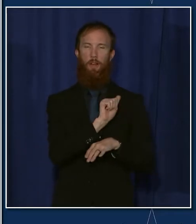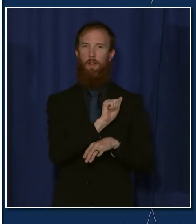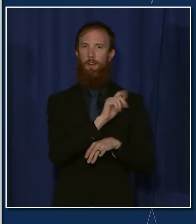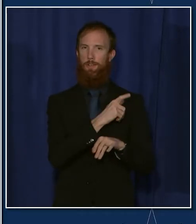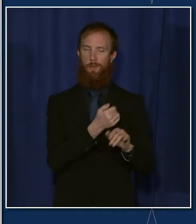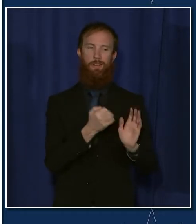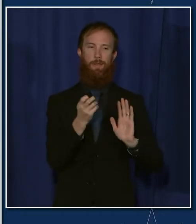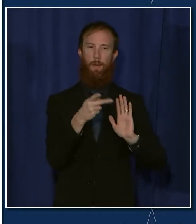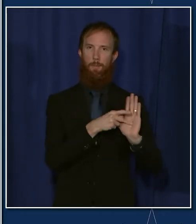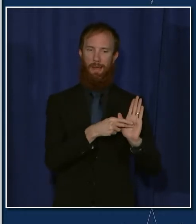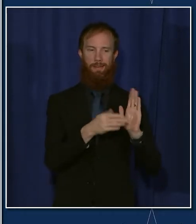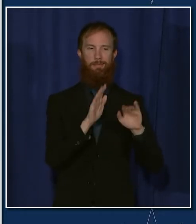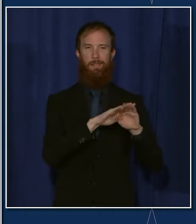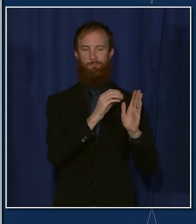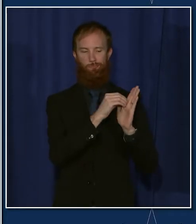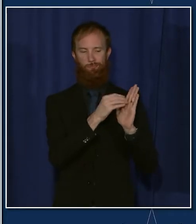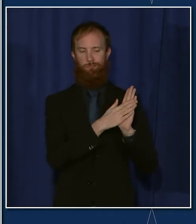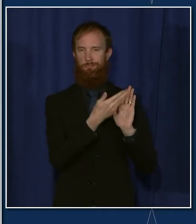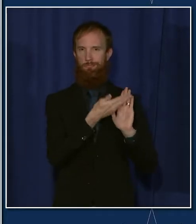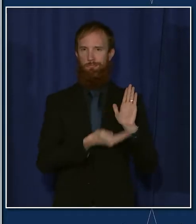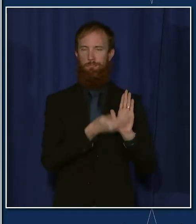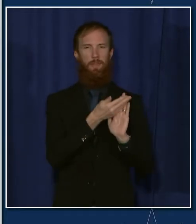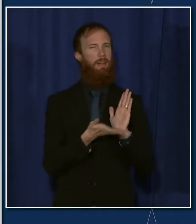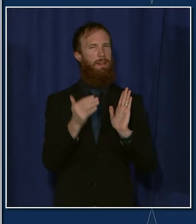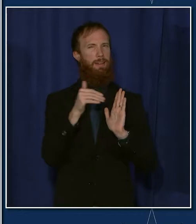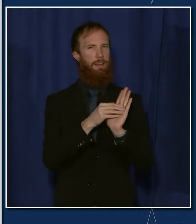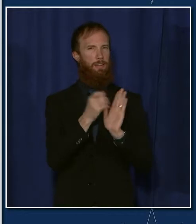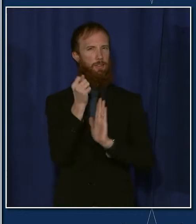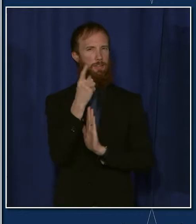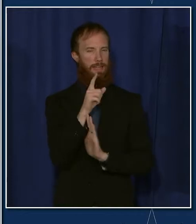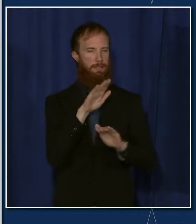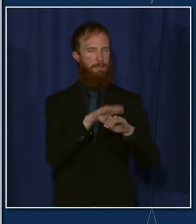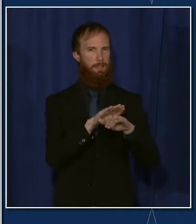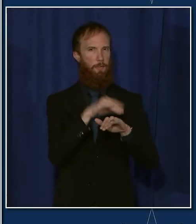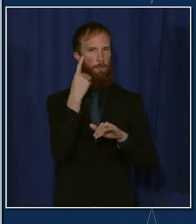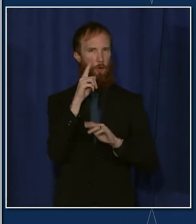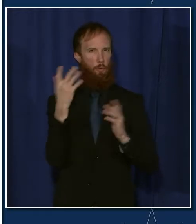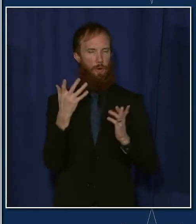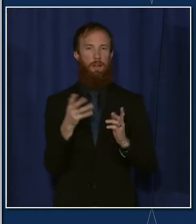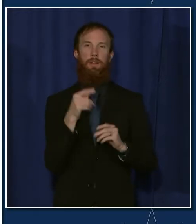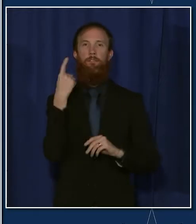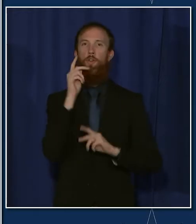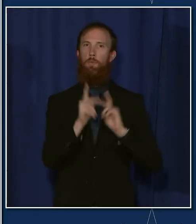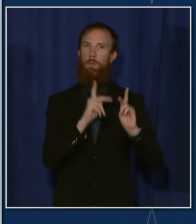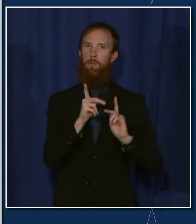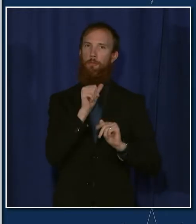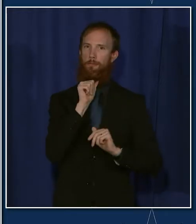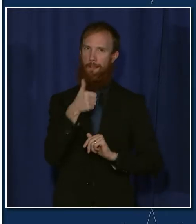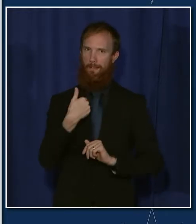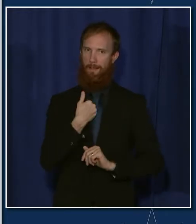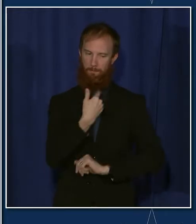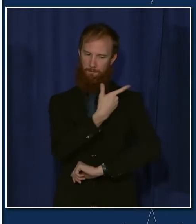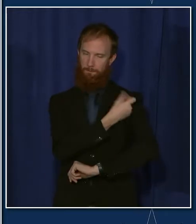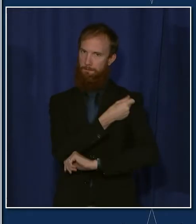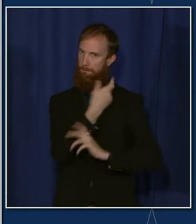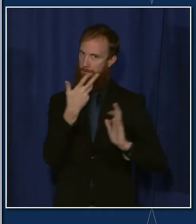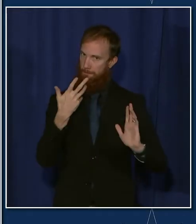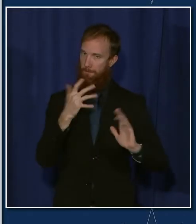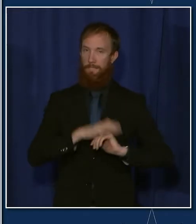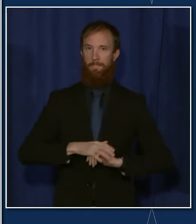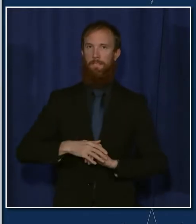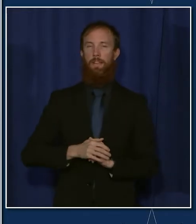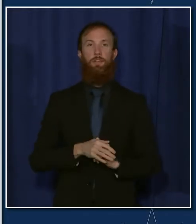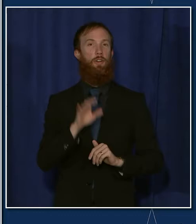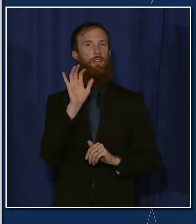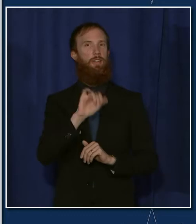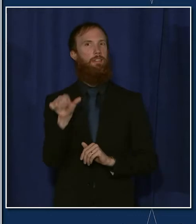want to remind people that this travel advisory applies to people who are unvaccinated. So another